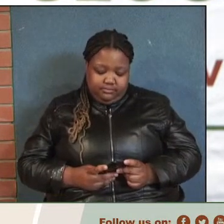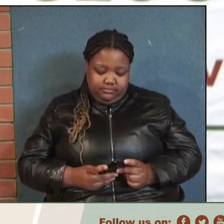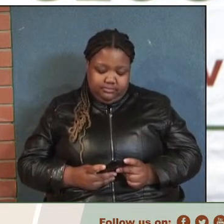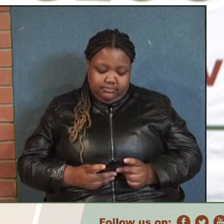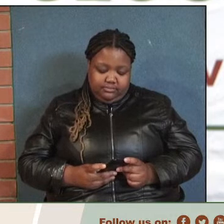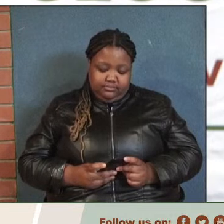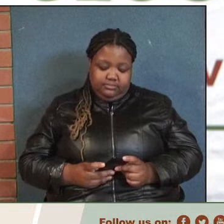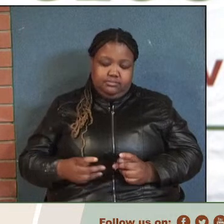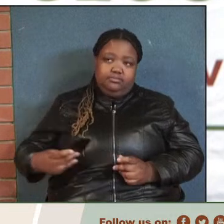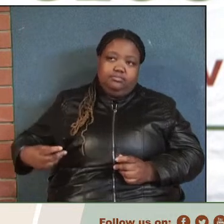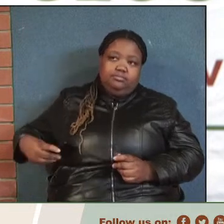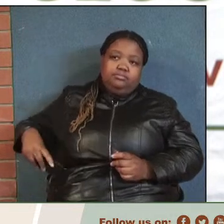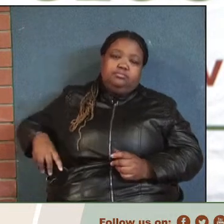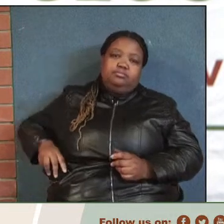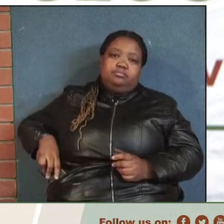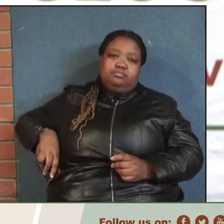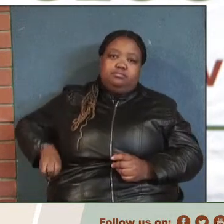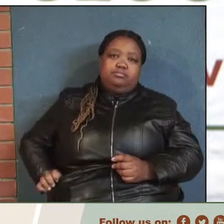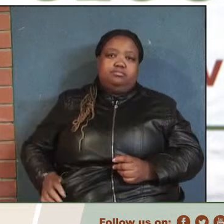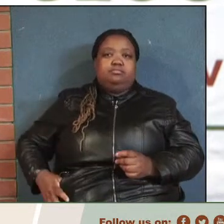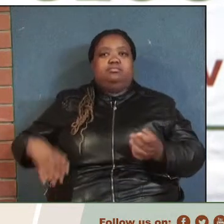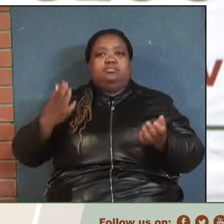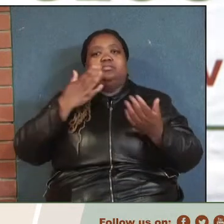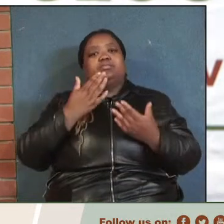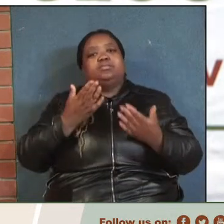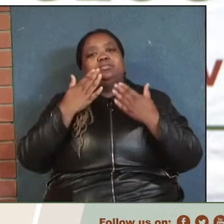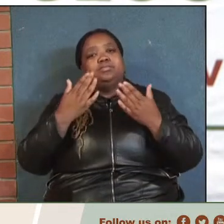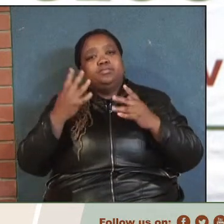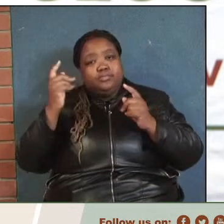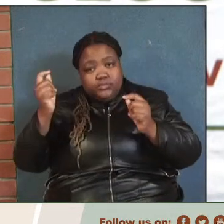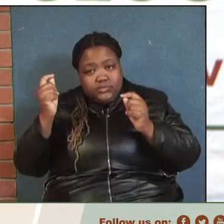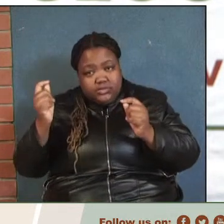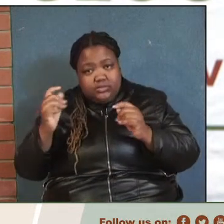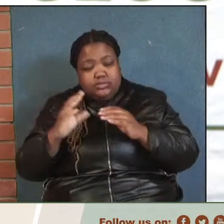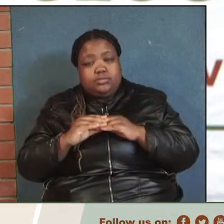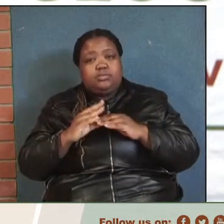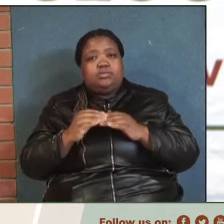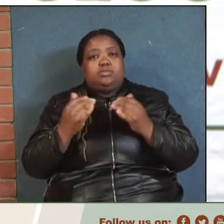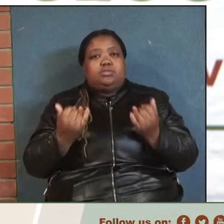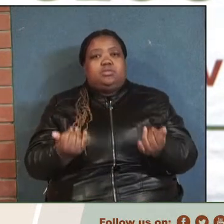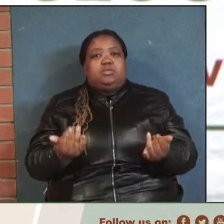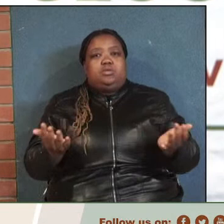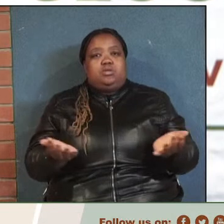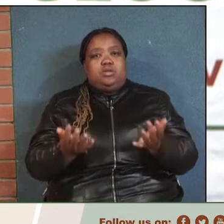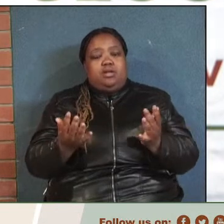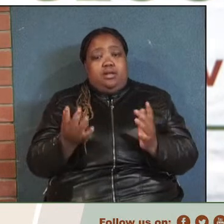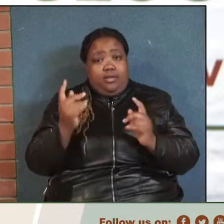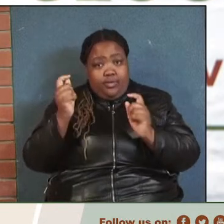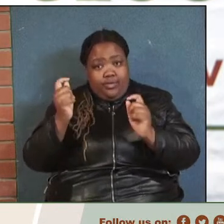Thank you, Honourable Member. I now call on Honourable Sive.